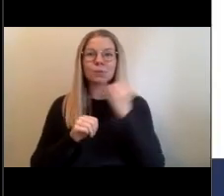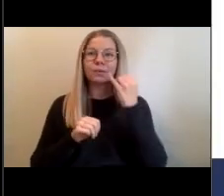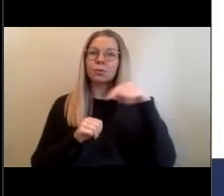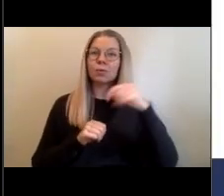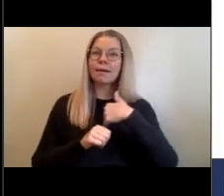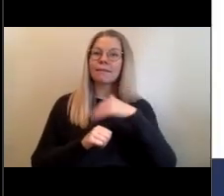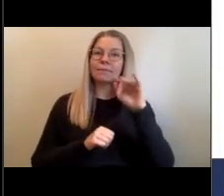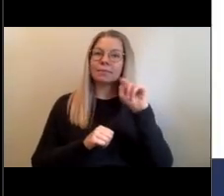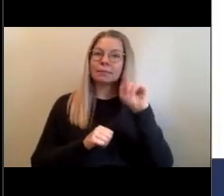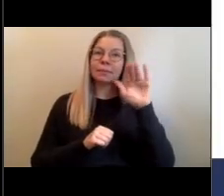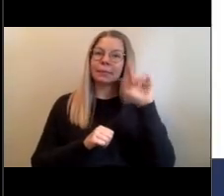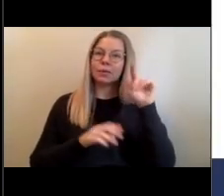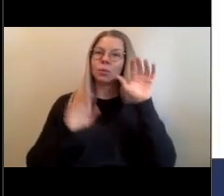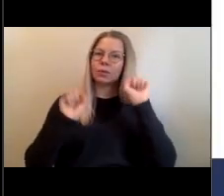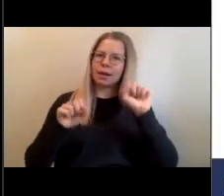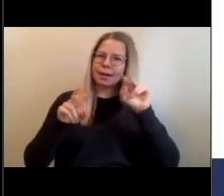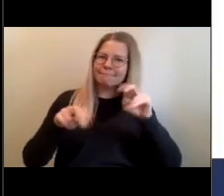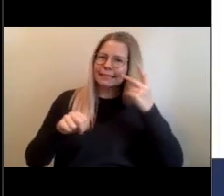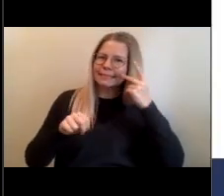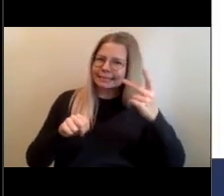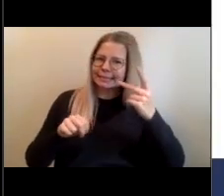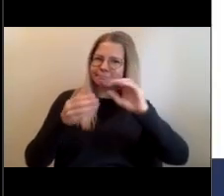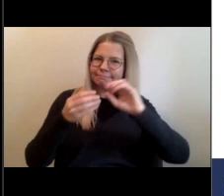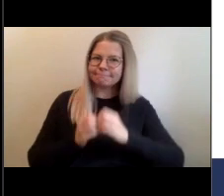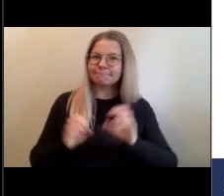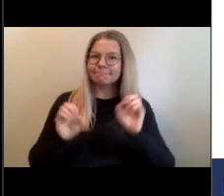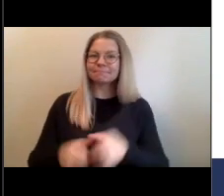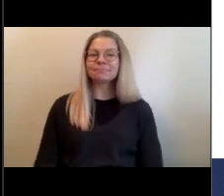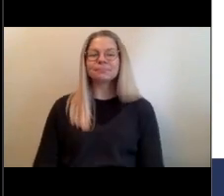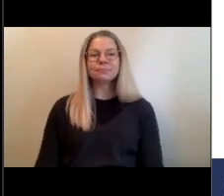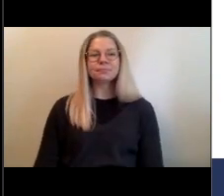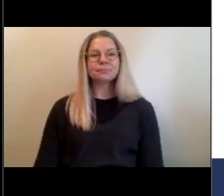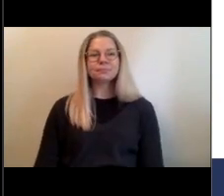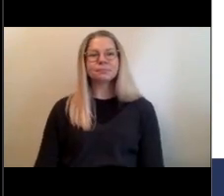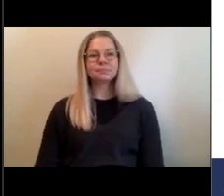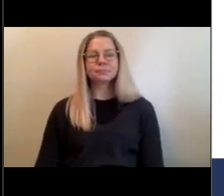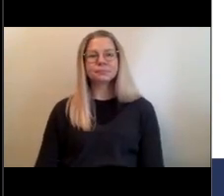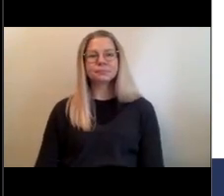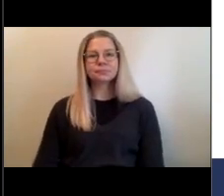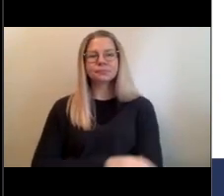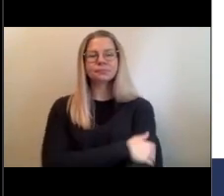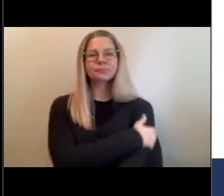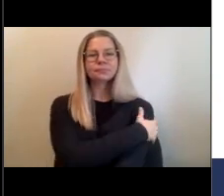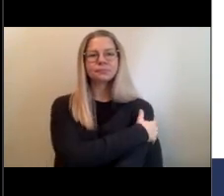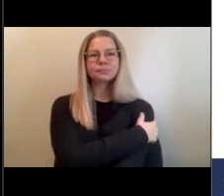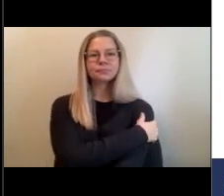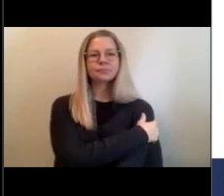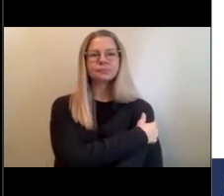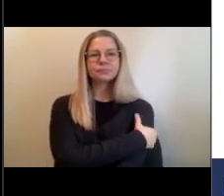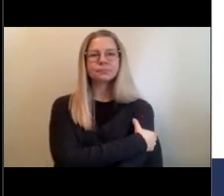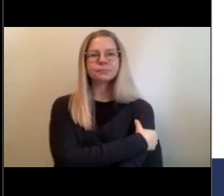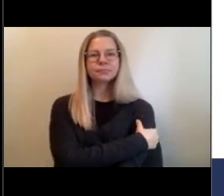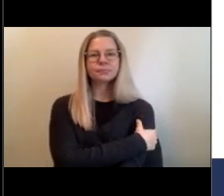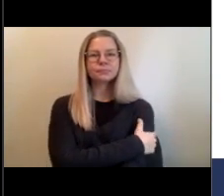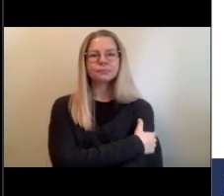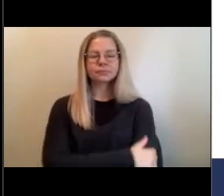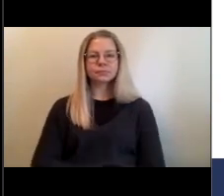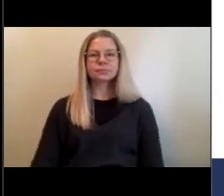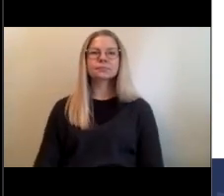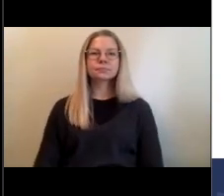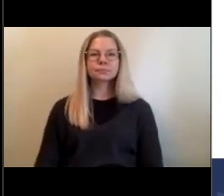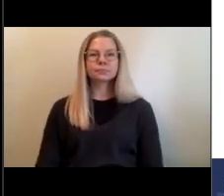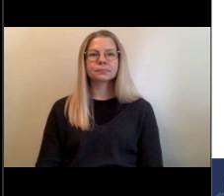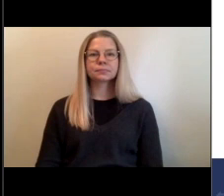Fitbit. And so to give you a sense of just a bit of hope here, it is entirely possible